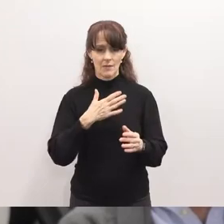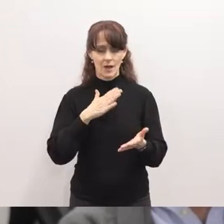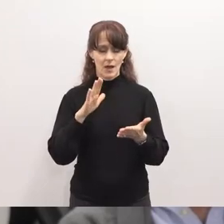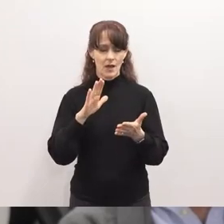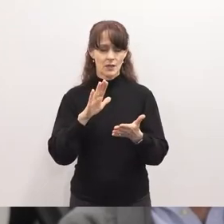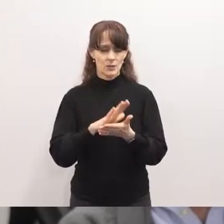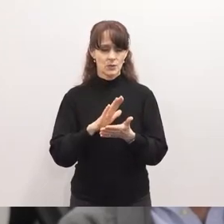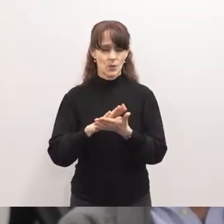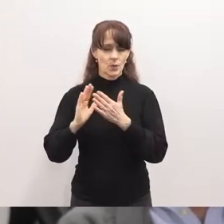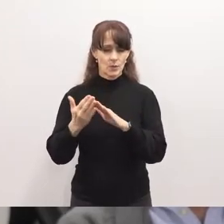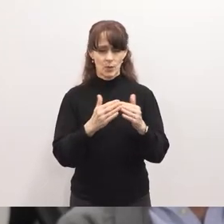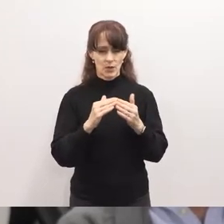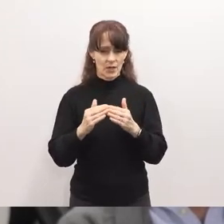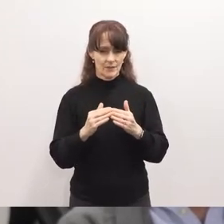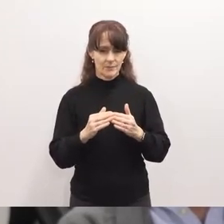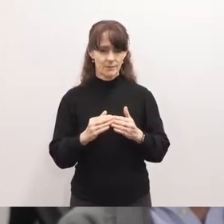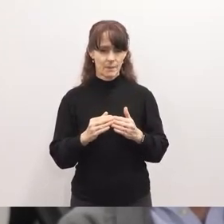community.